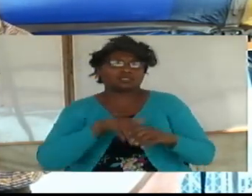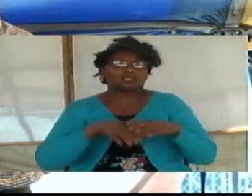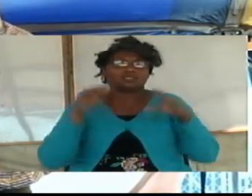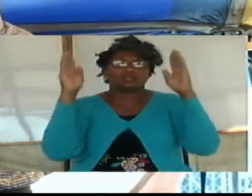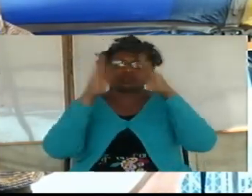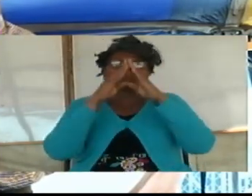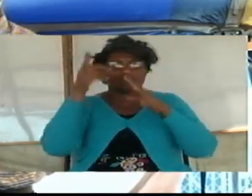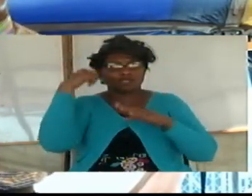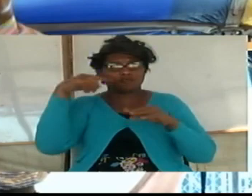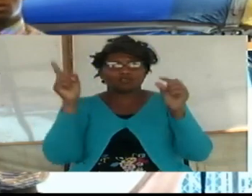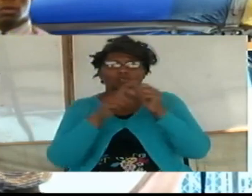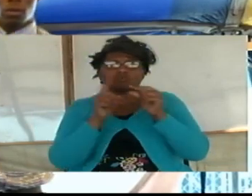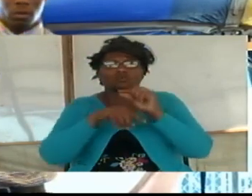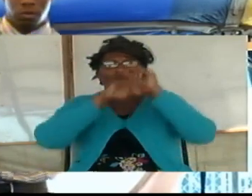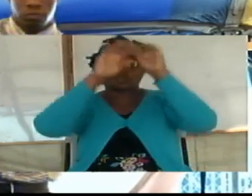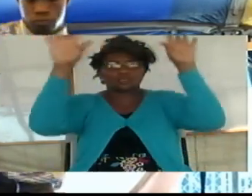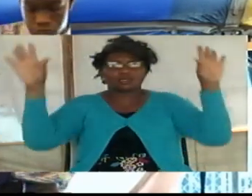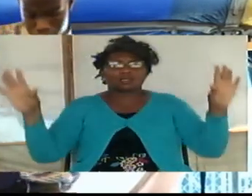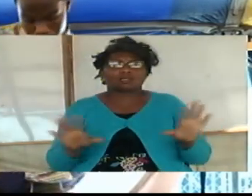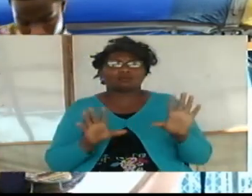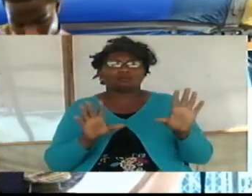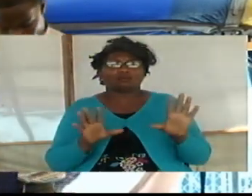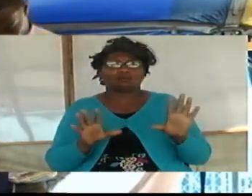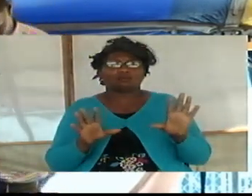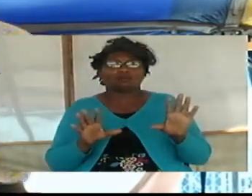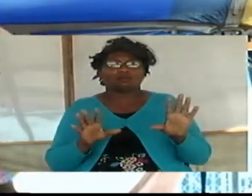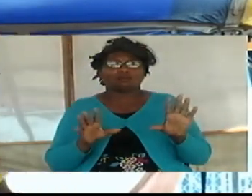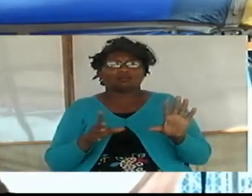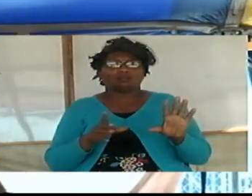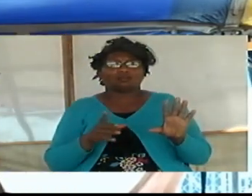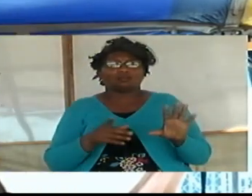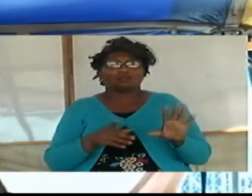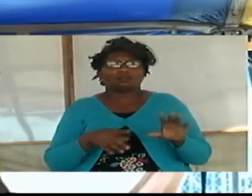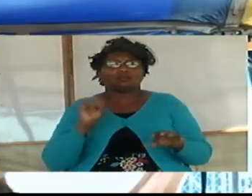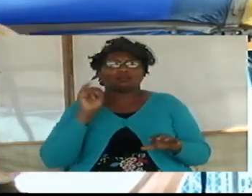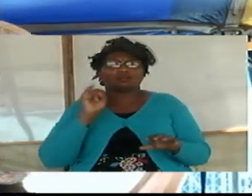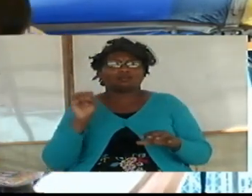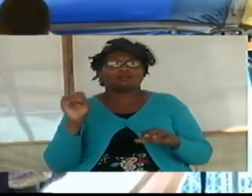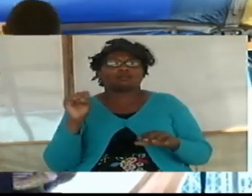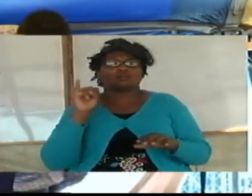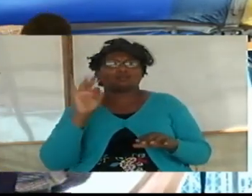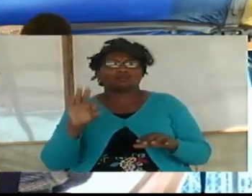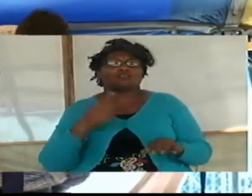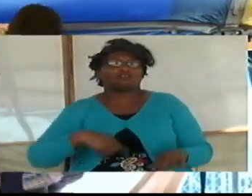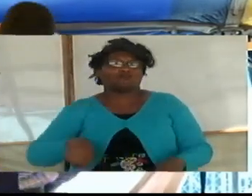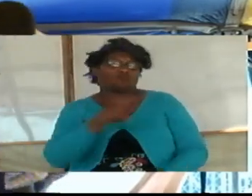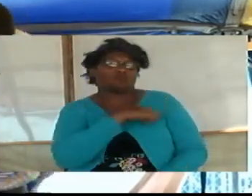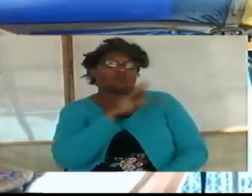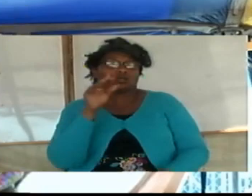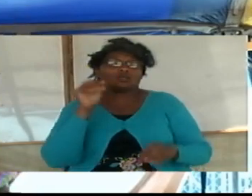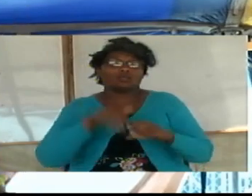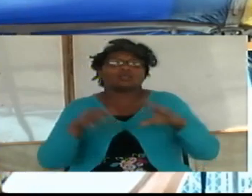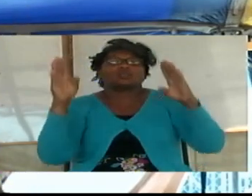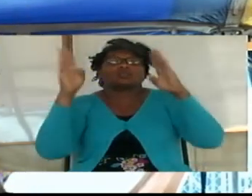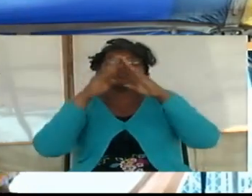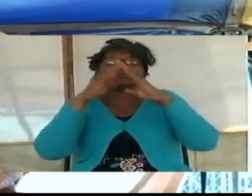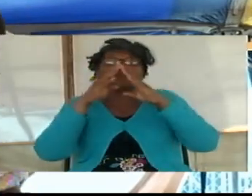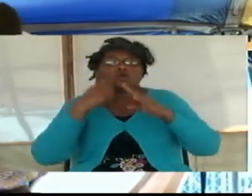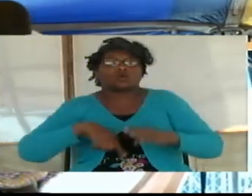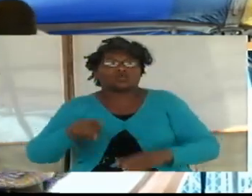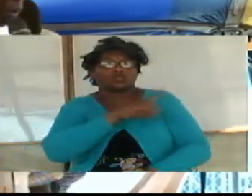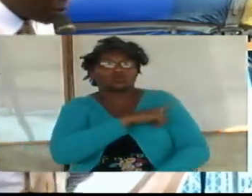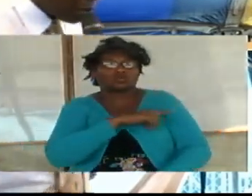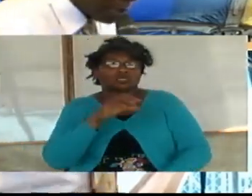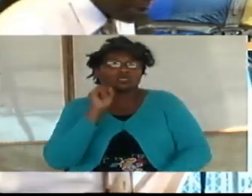For the word is clear. If we're in the house, we shall be saved. But if we step